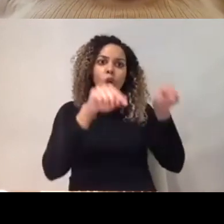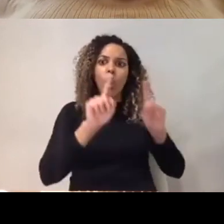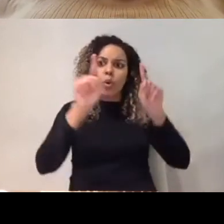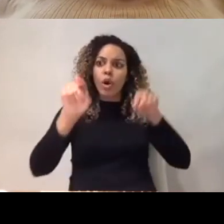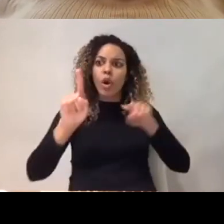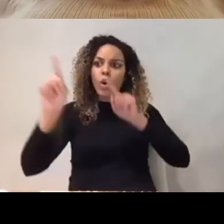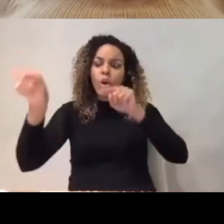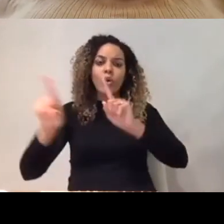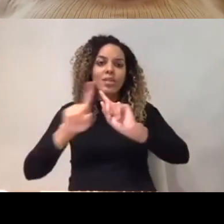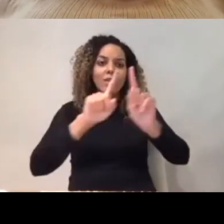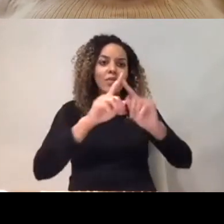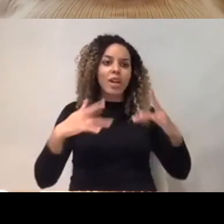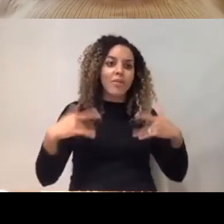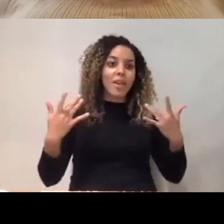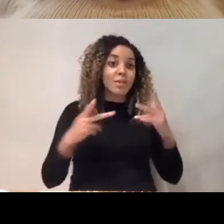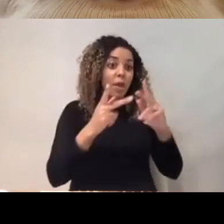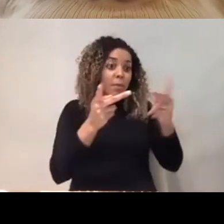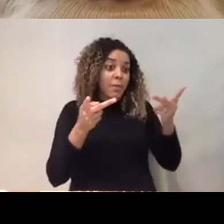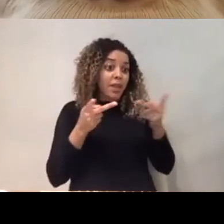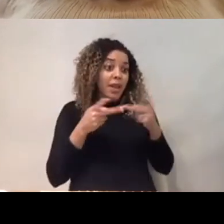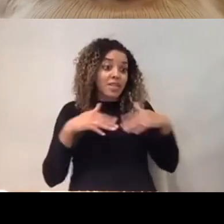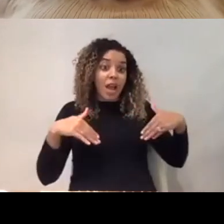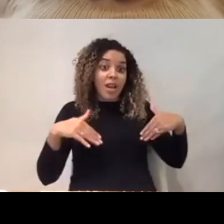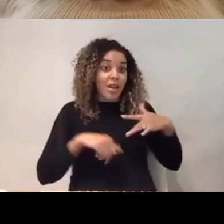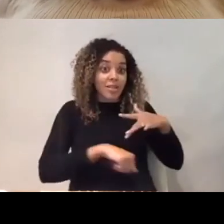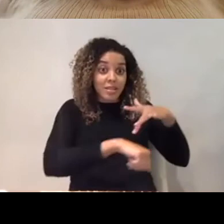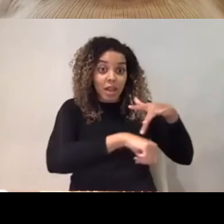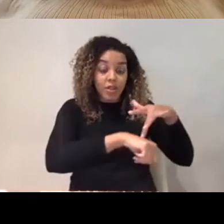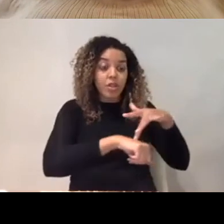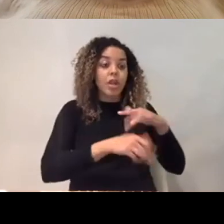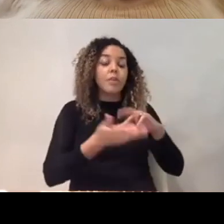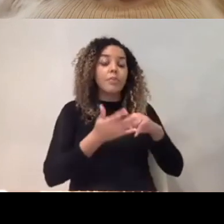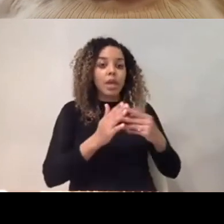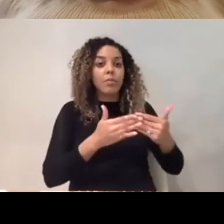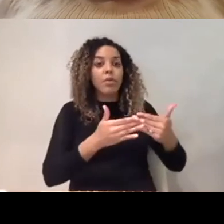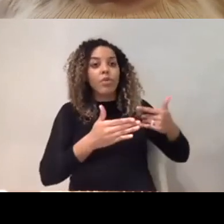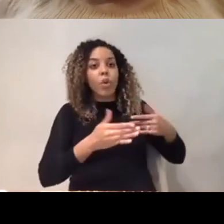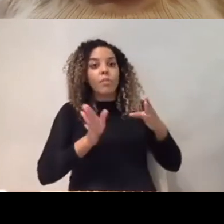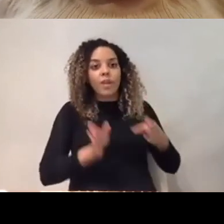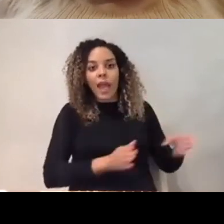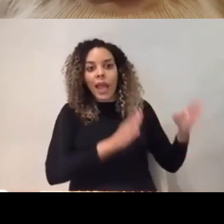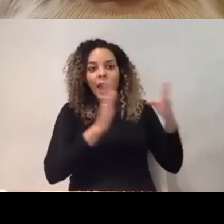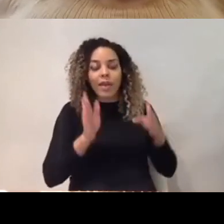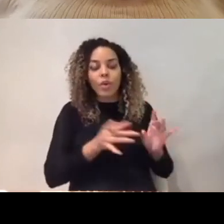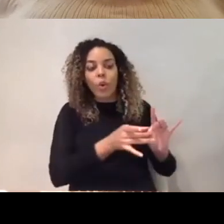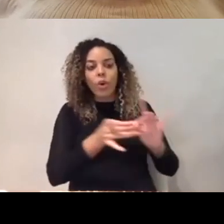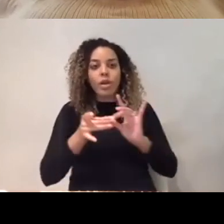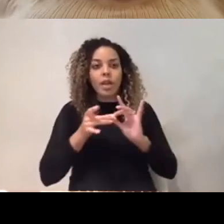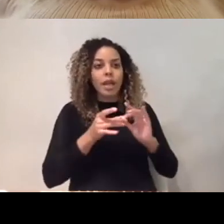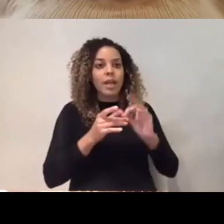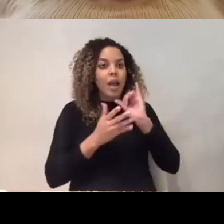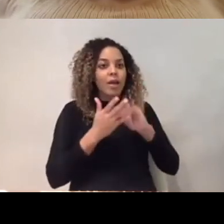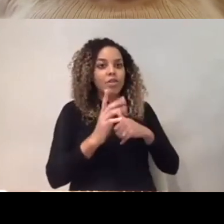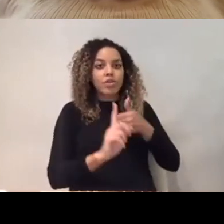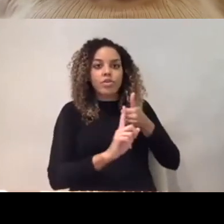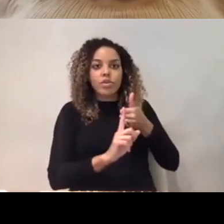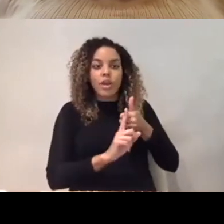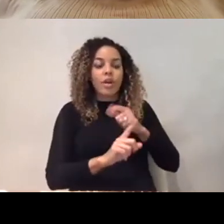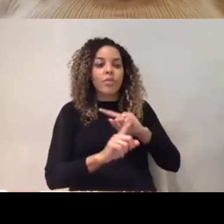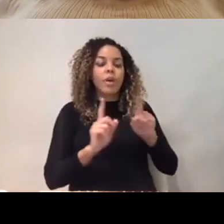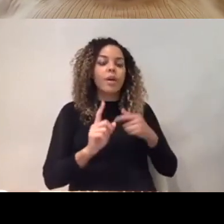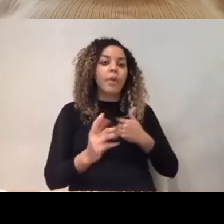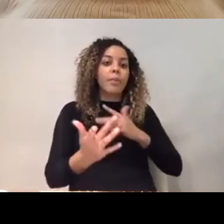to. And it requires a lot of planning, a lot of coordinating, not just on your part, but sometimes coordinating with a festival to let them know